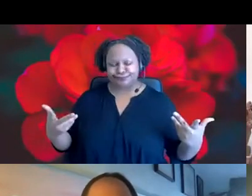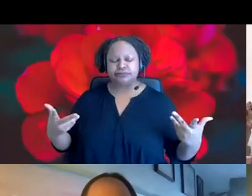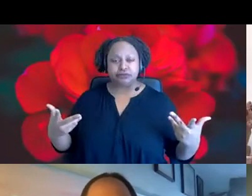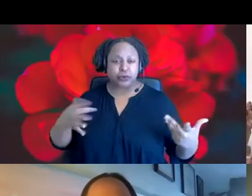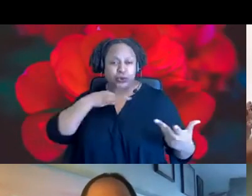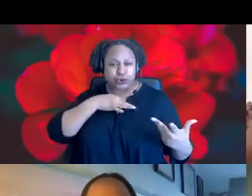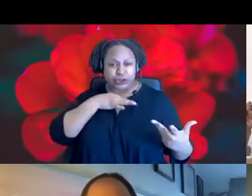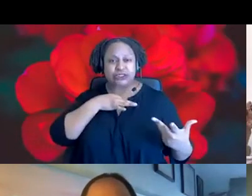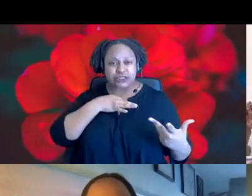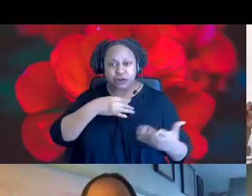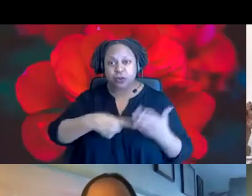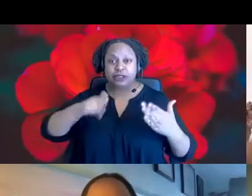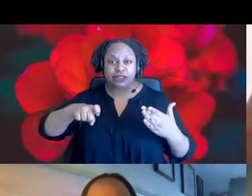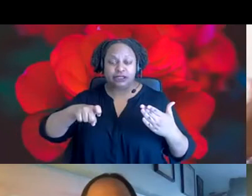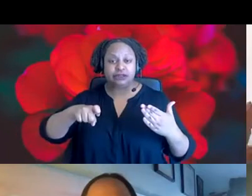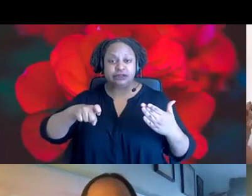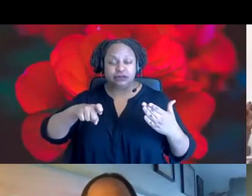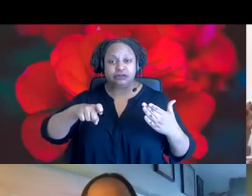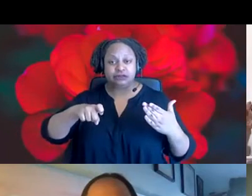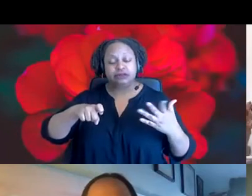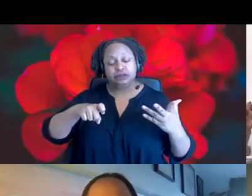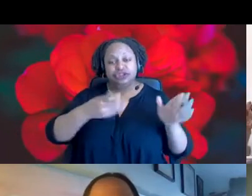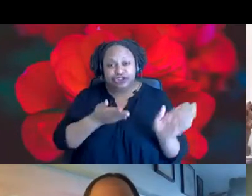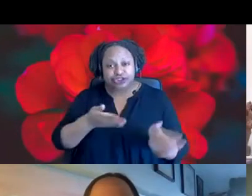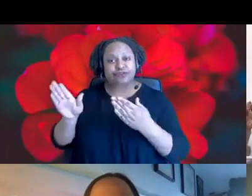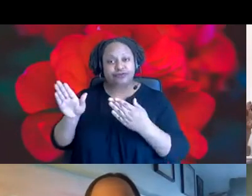Did we get what we needed to get out of the shift, knowing it's not over?